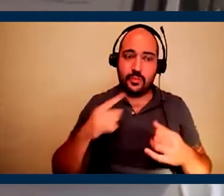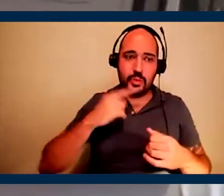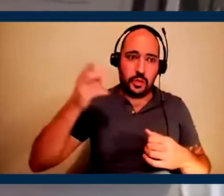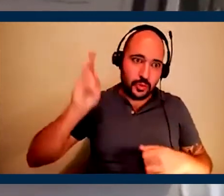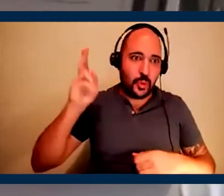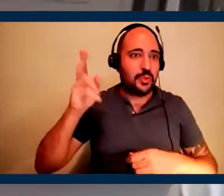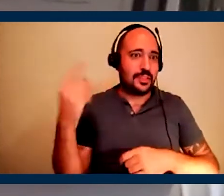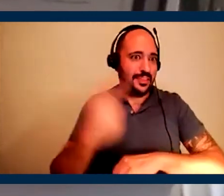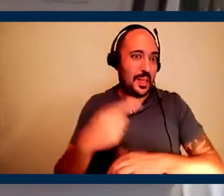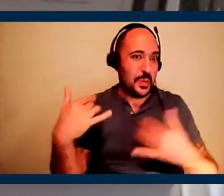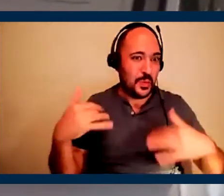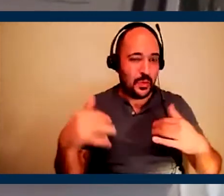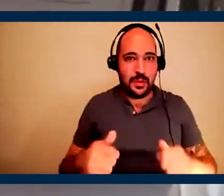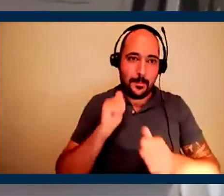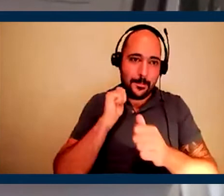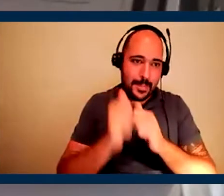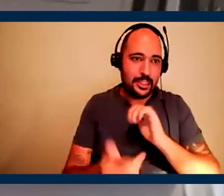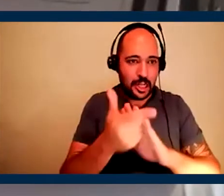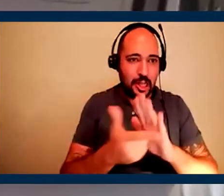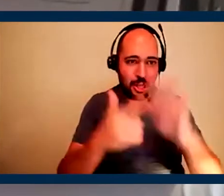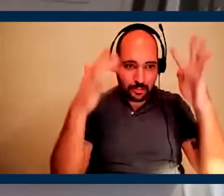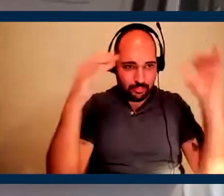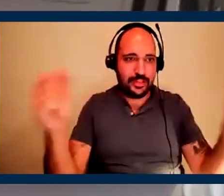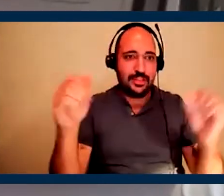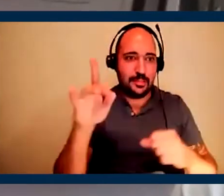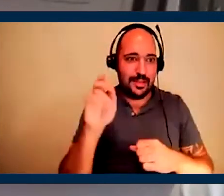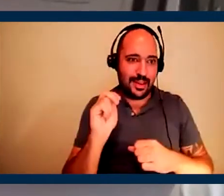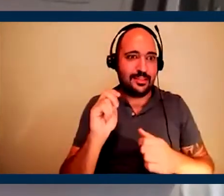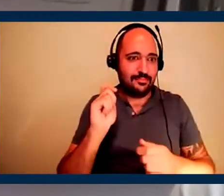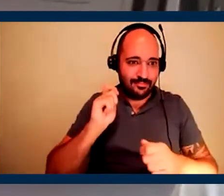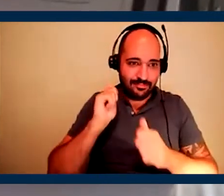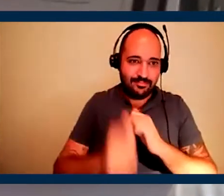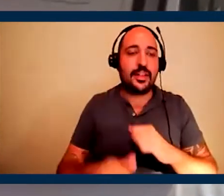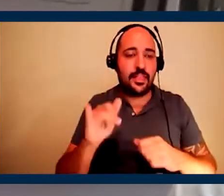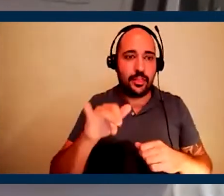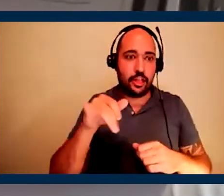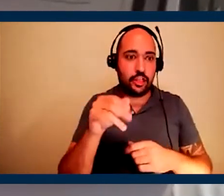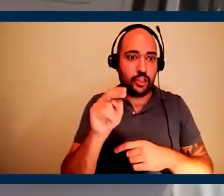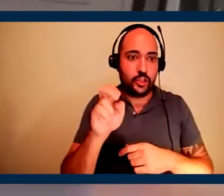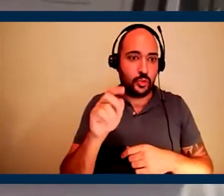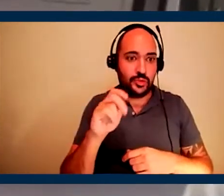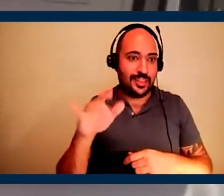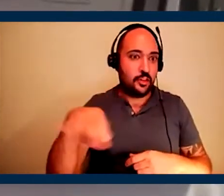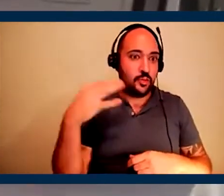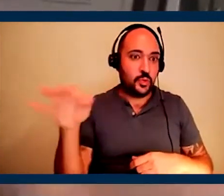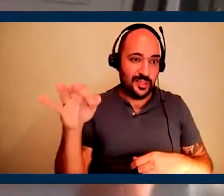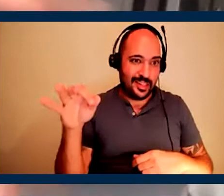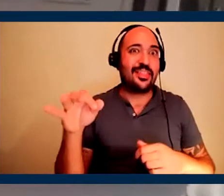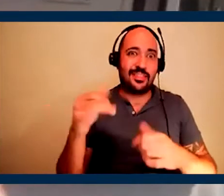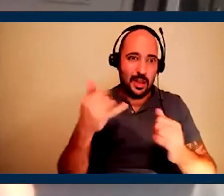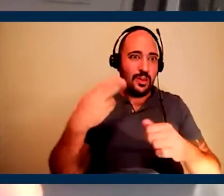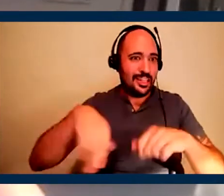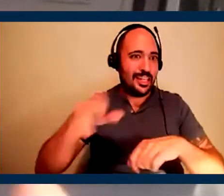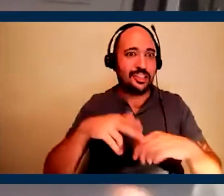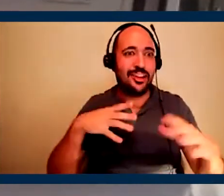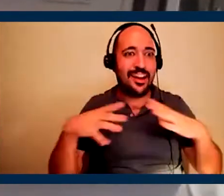Biden signed the law making Juneteenth a national holiday. Now, I've been following responses among my friend